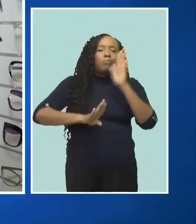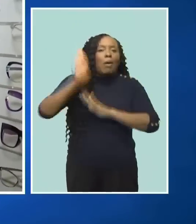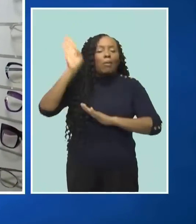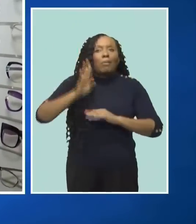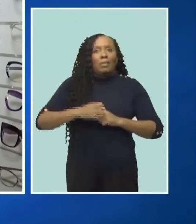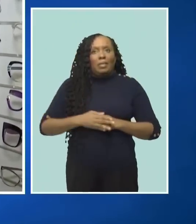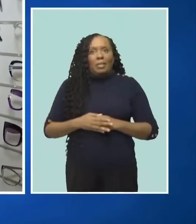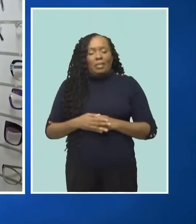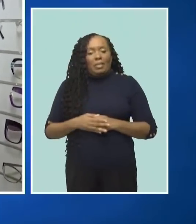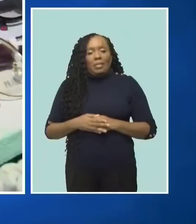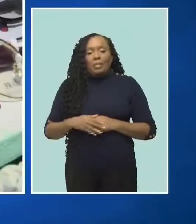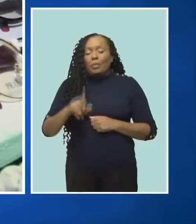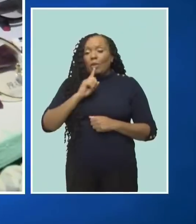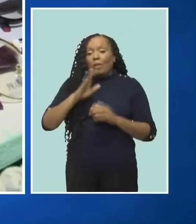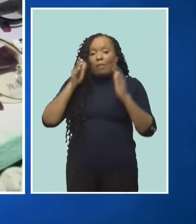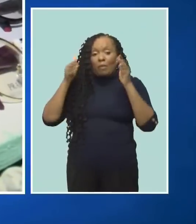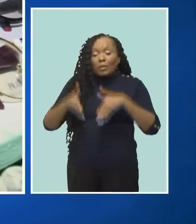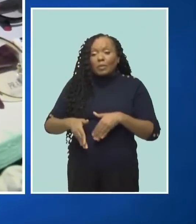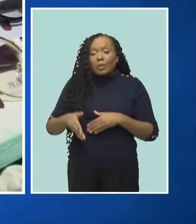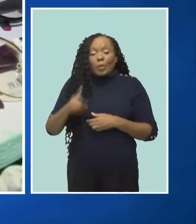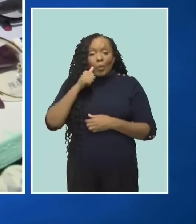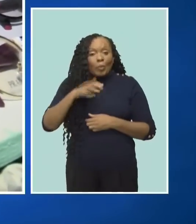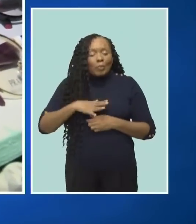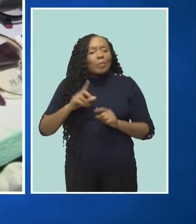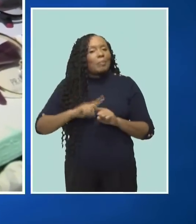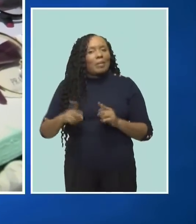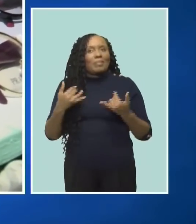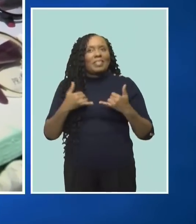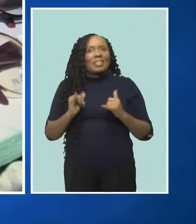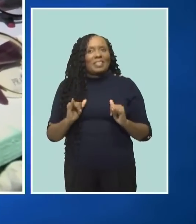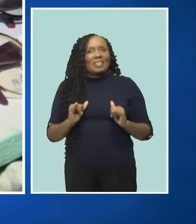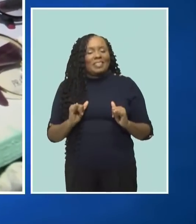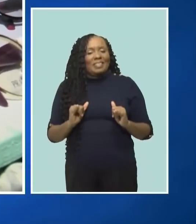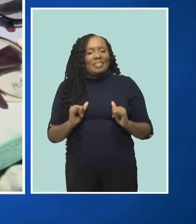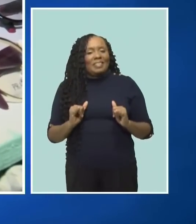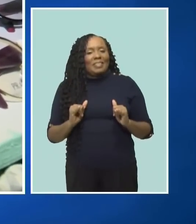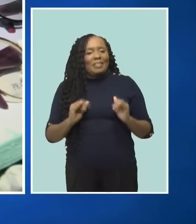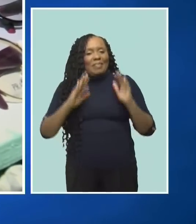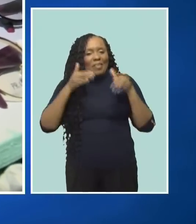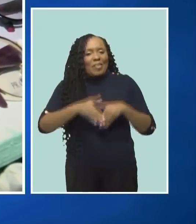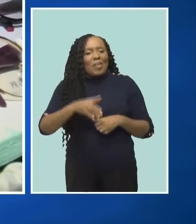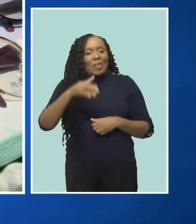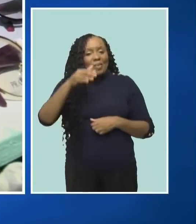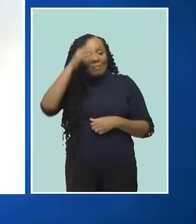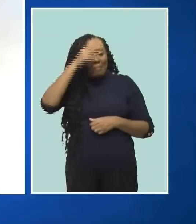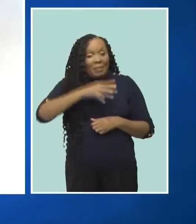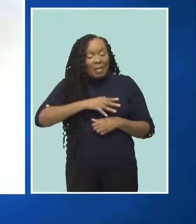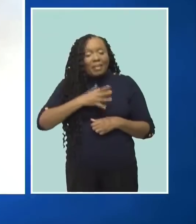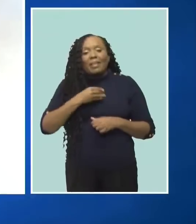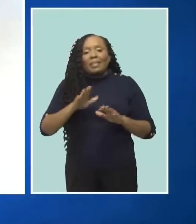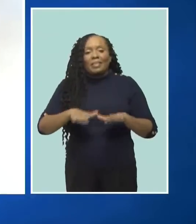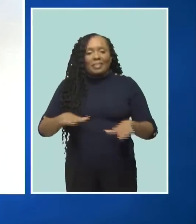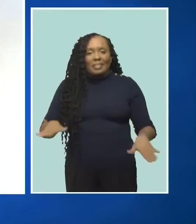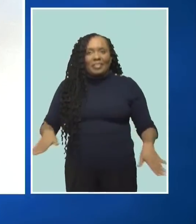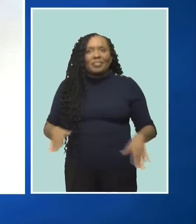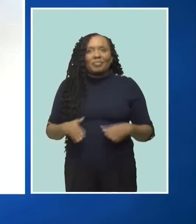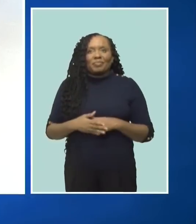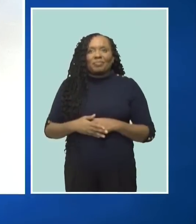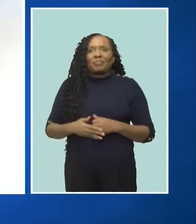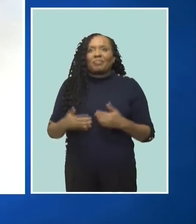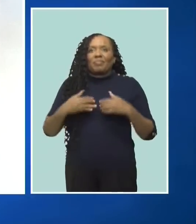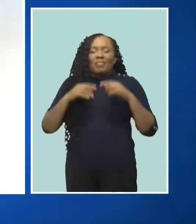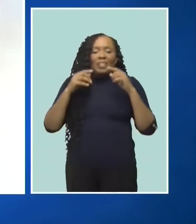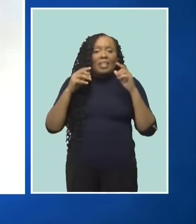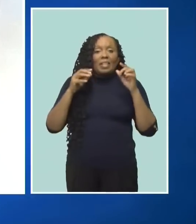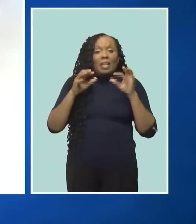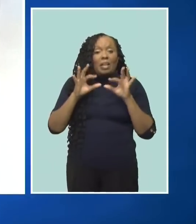concentration on female fashion, but males are not left out, and children are also included. We have shades for men, and we